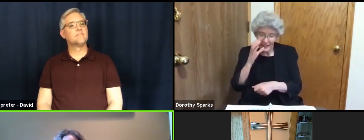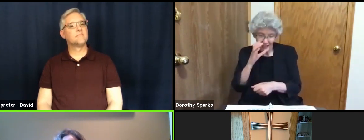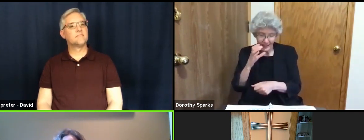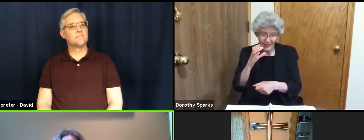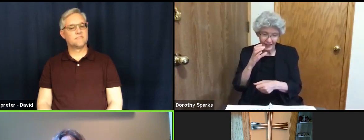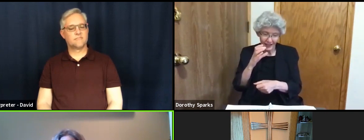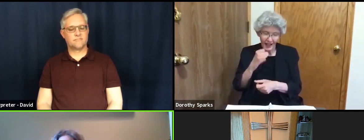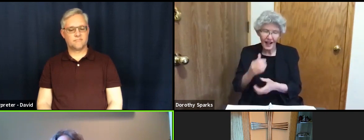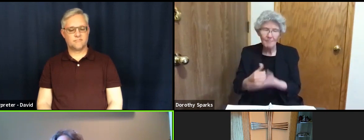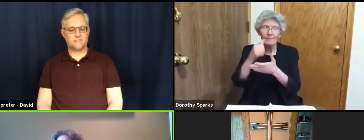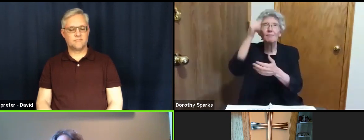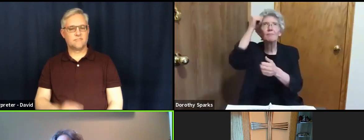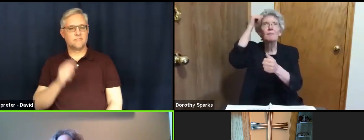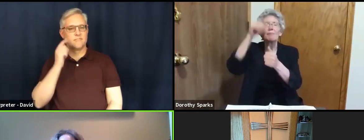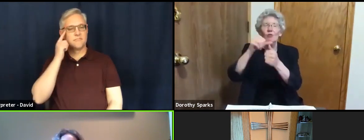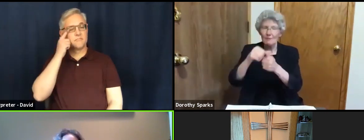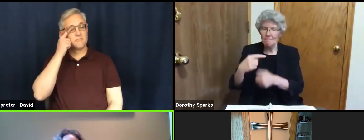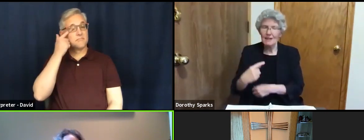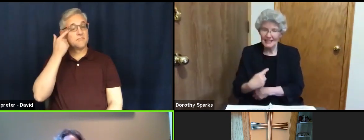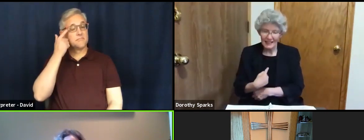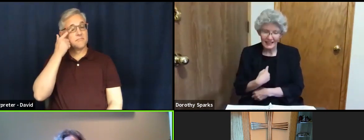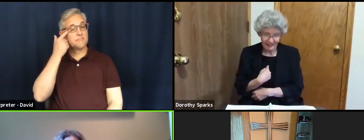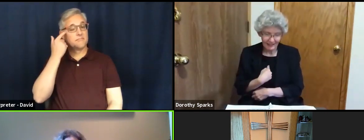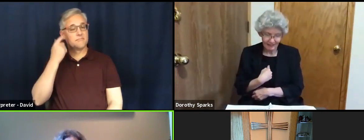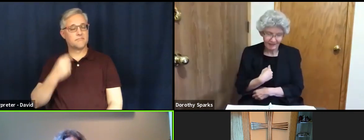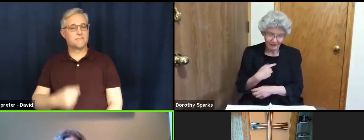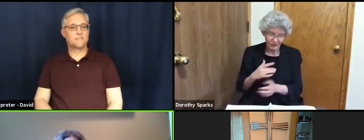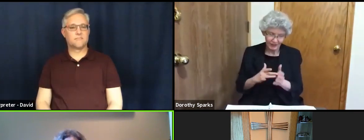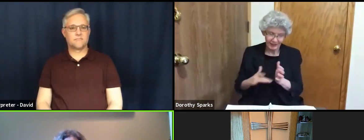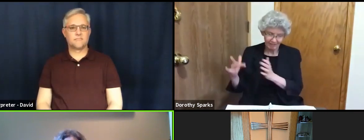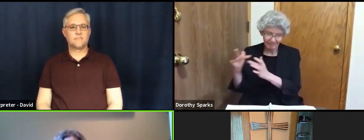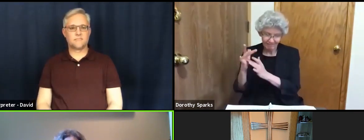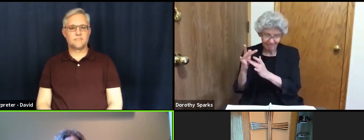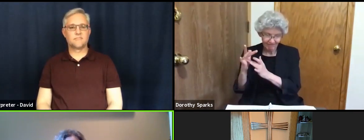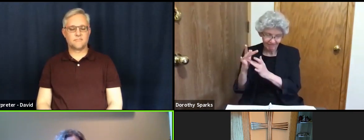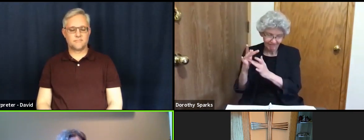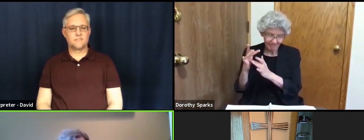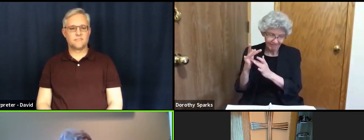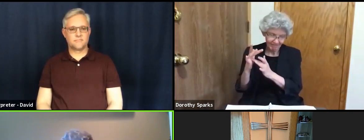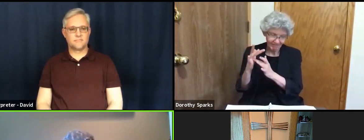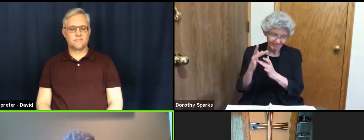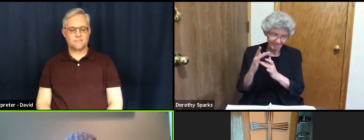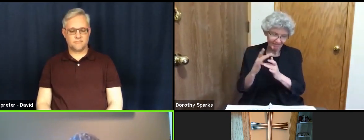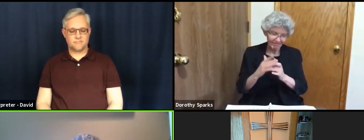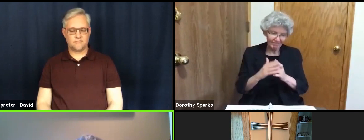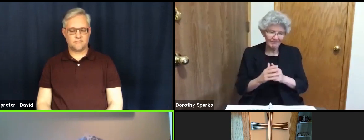Do this for the remembrance of me."